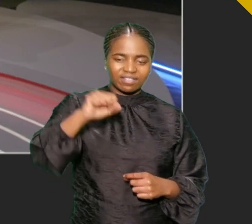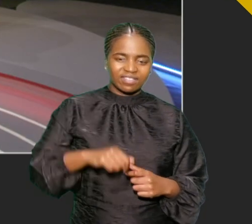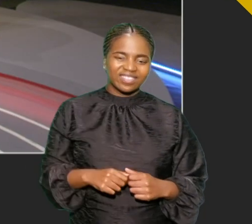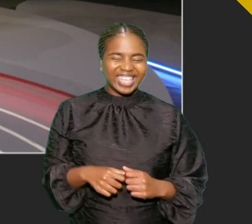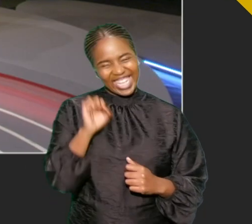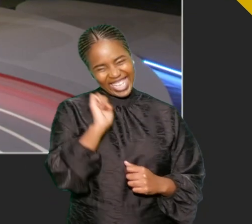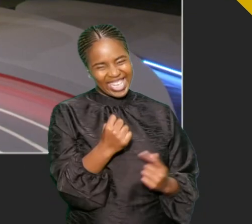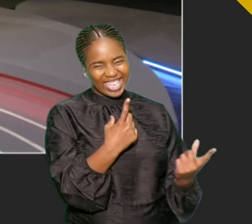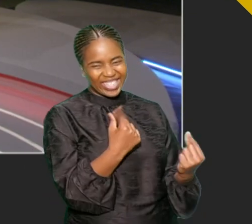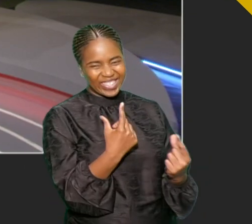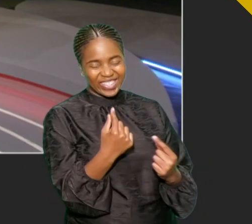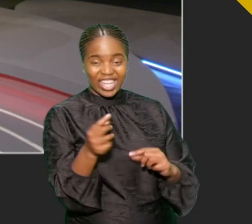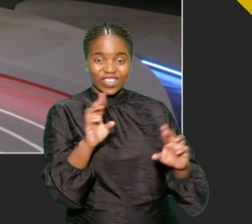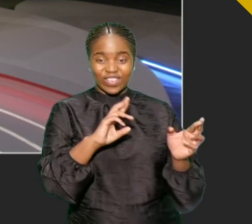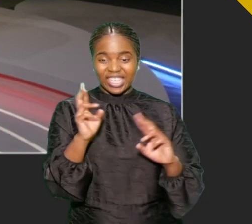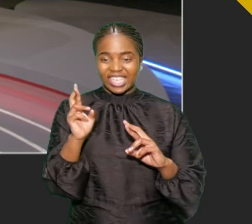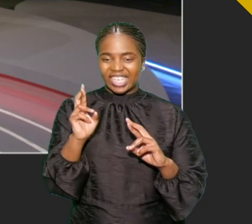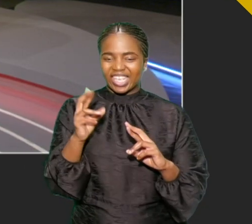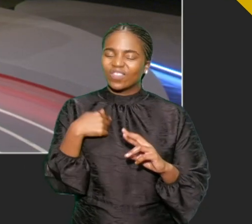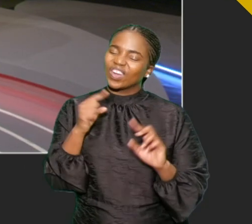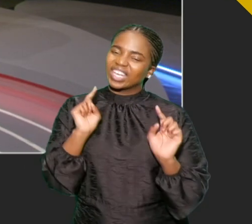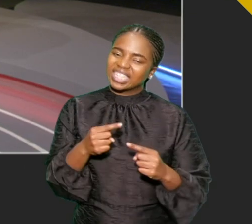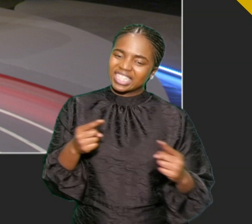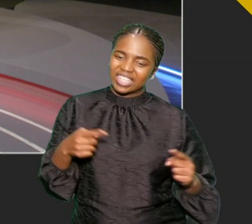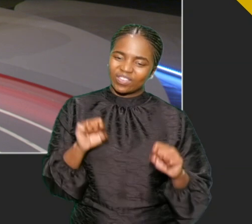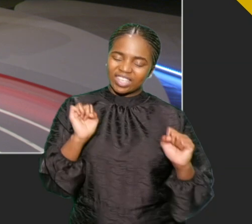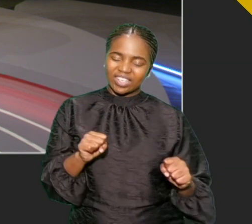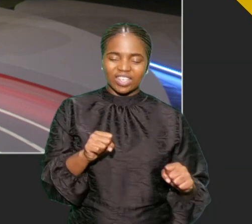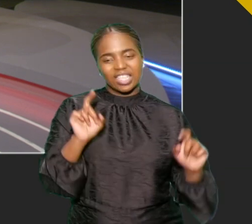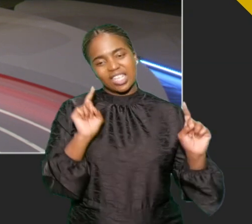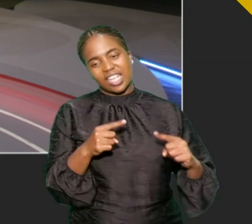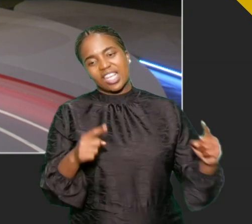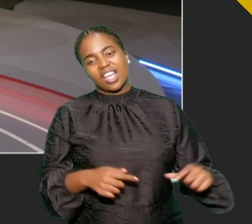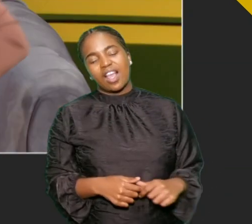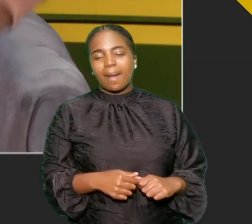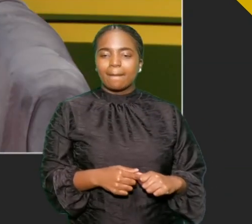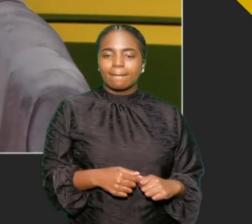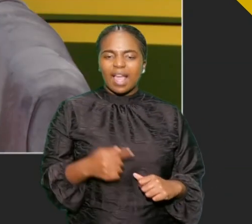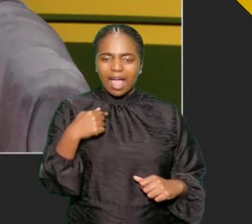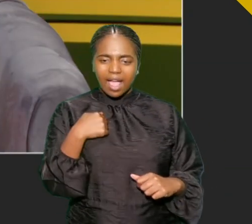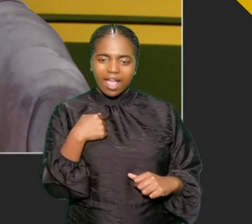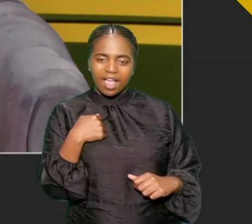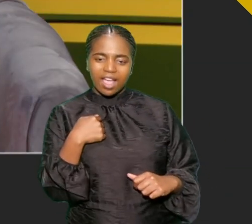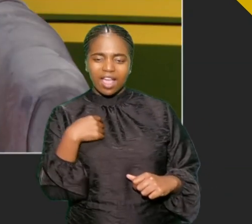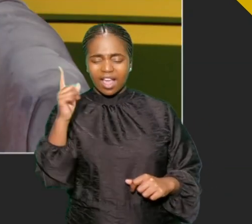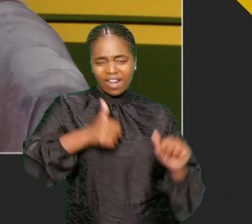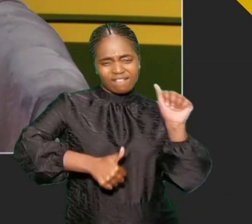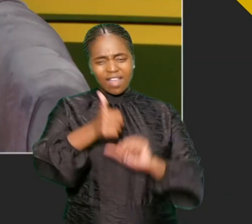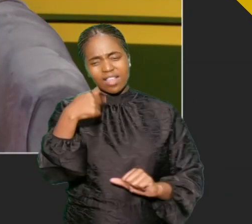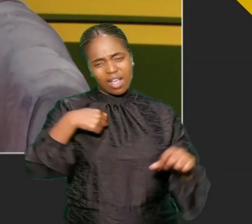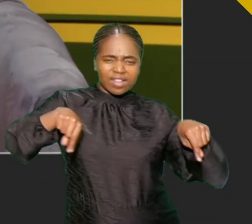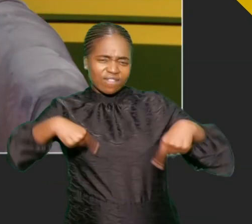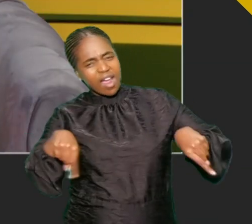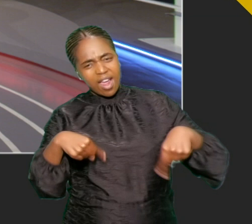I do. Let's go. Are you ready? We're going to sing it. We're going to start at the top. 1, 2, 3, go. At first, I was